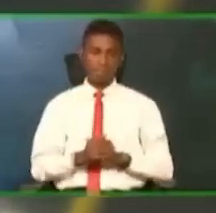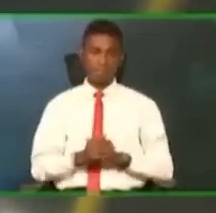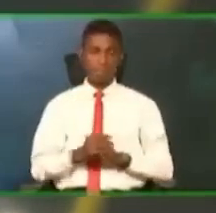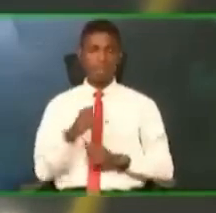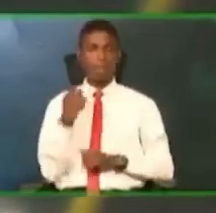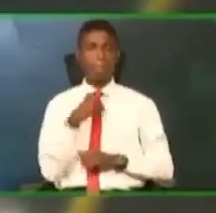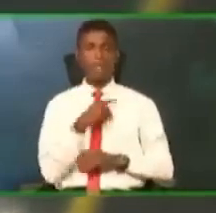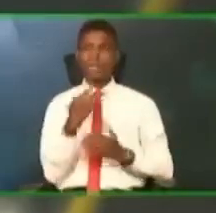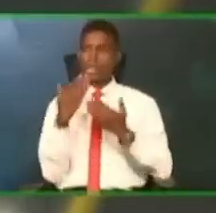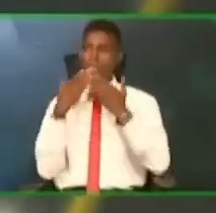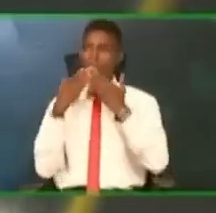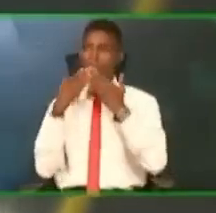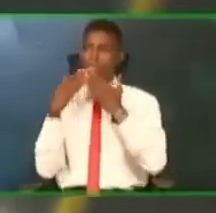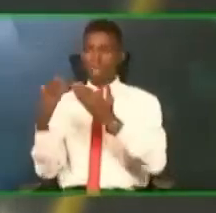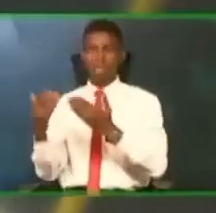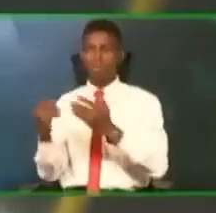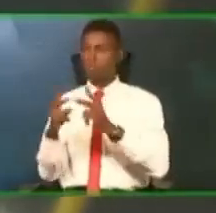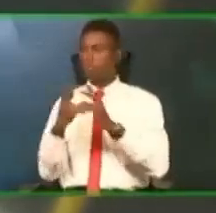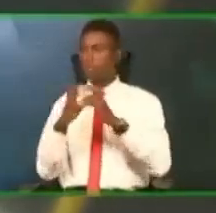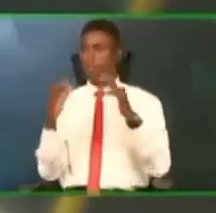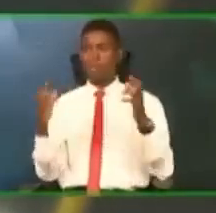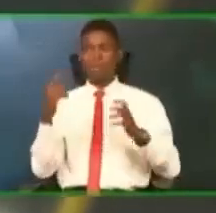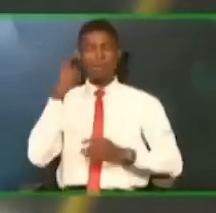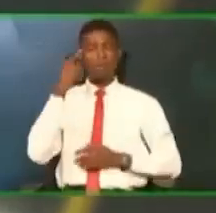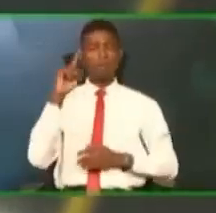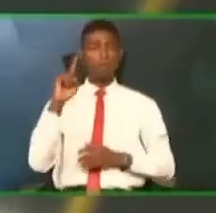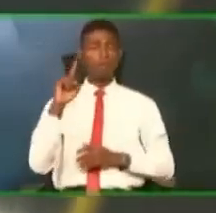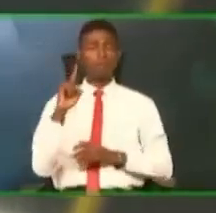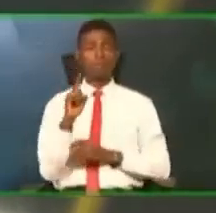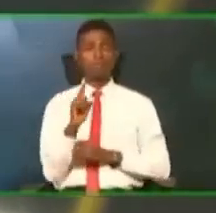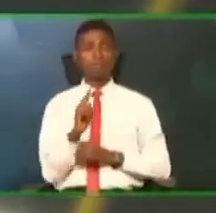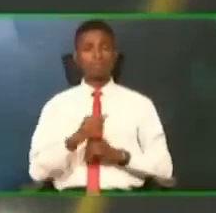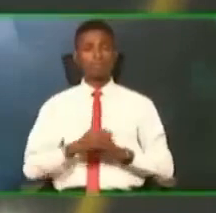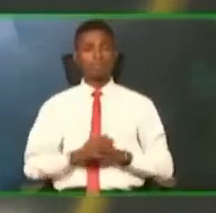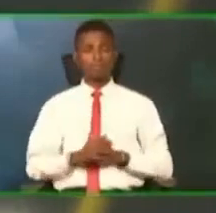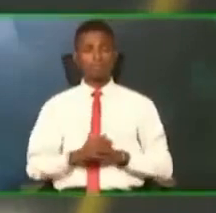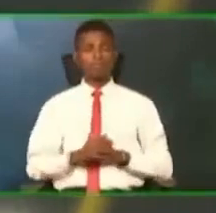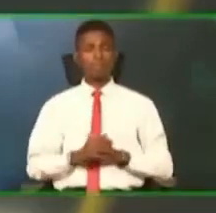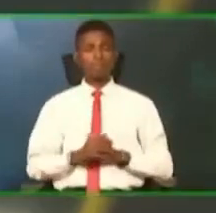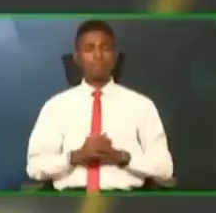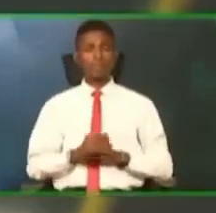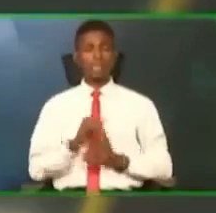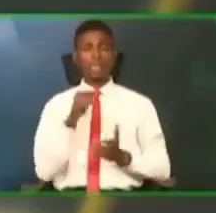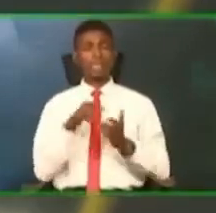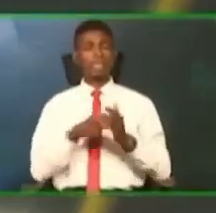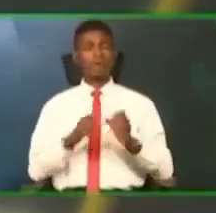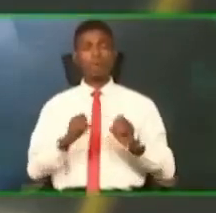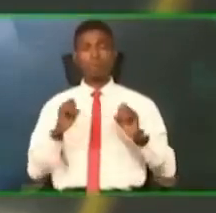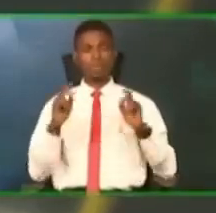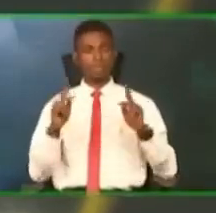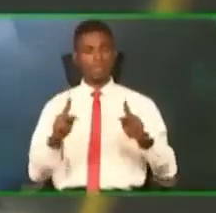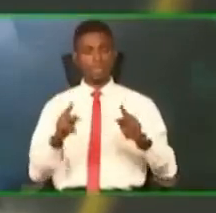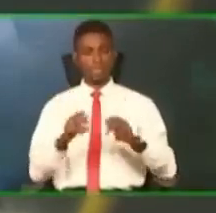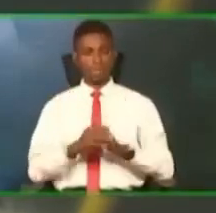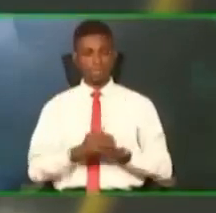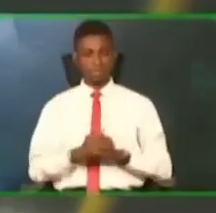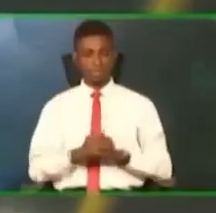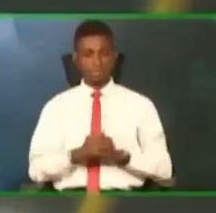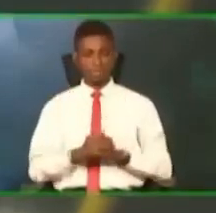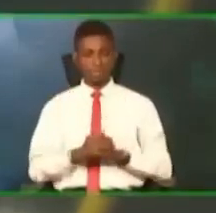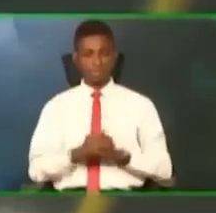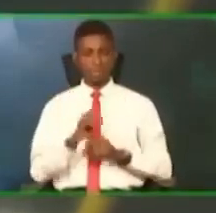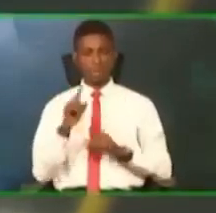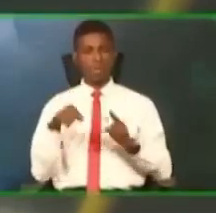Pastor, thank you so very much for this opportunity.